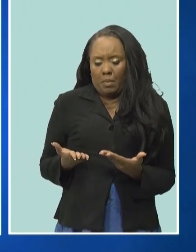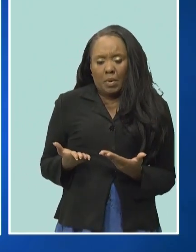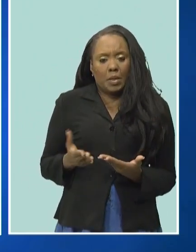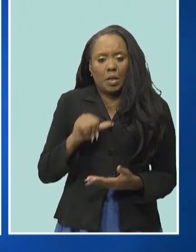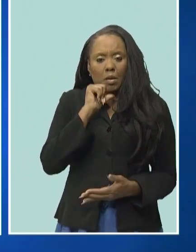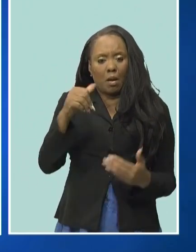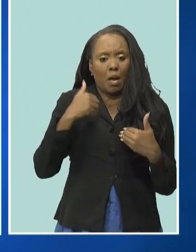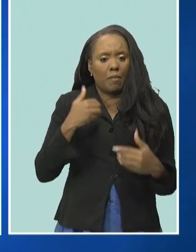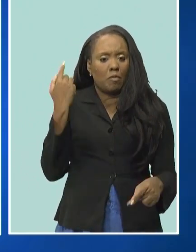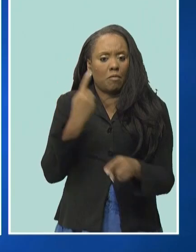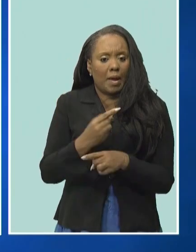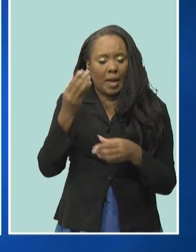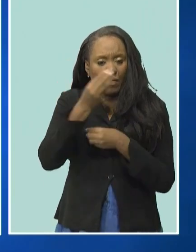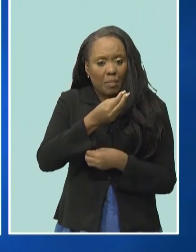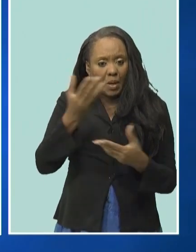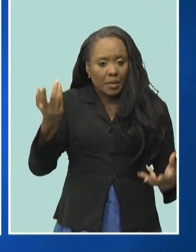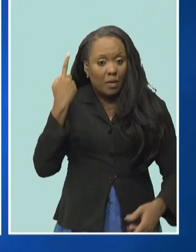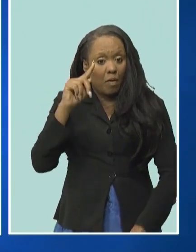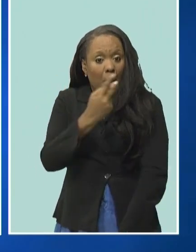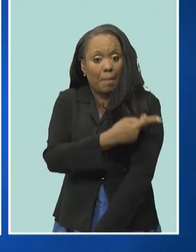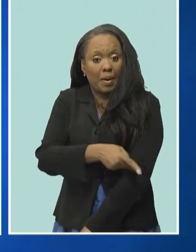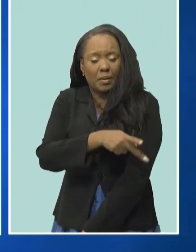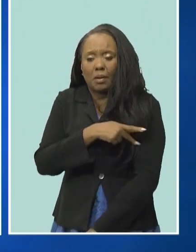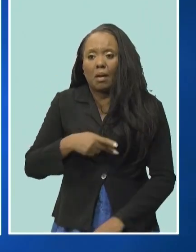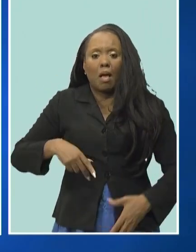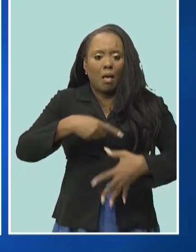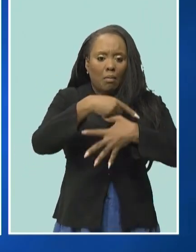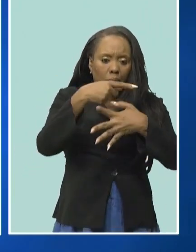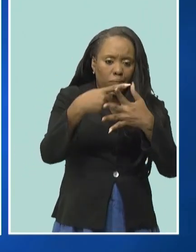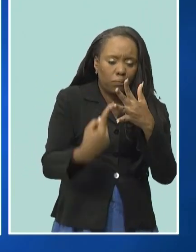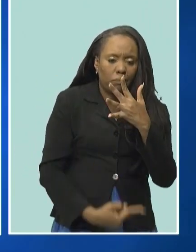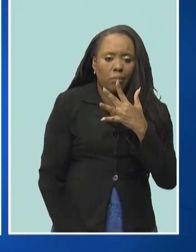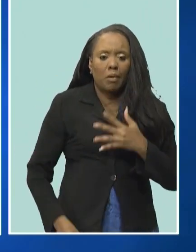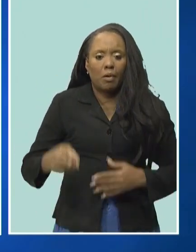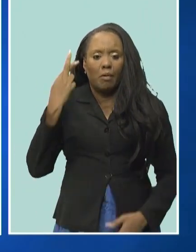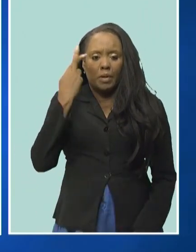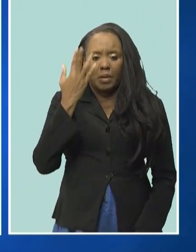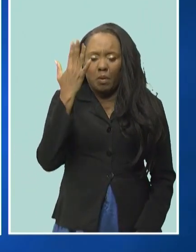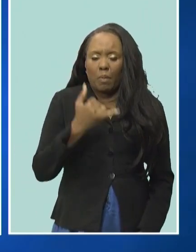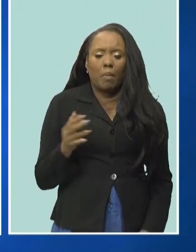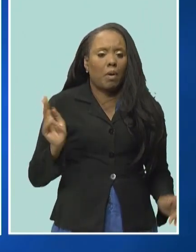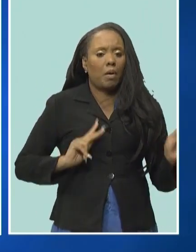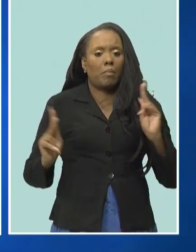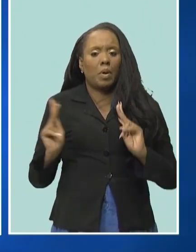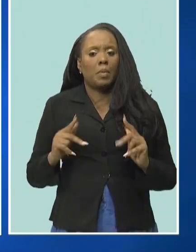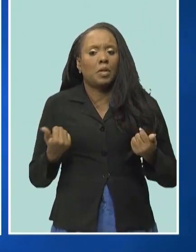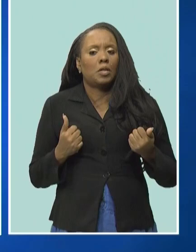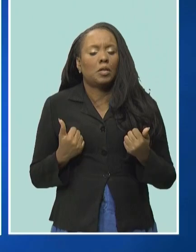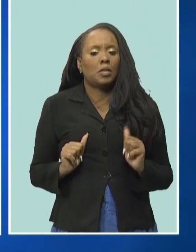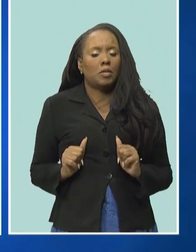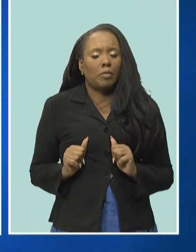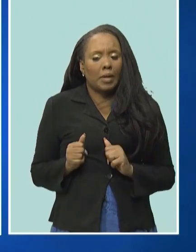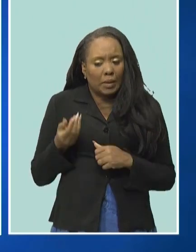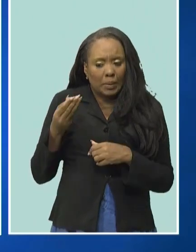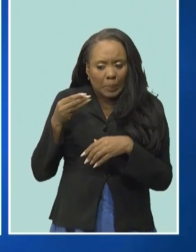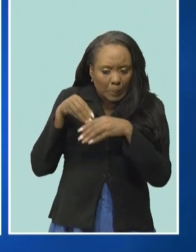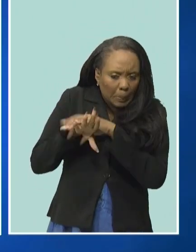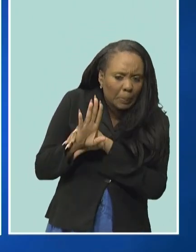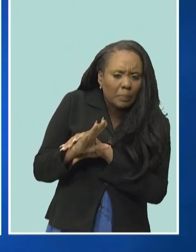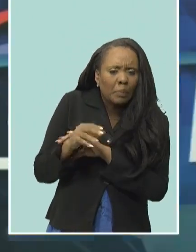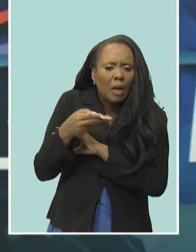the patients. You know, there's a wide variety of things that can result just from one hack of an